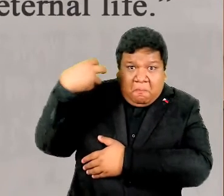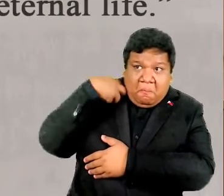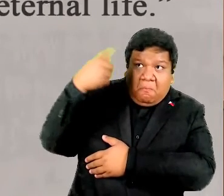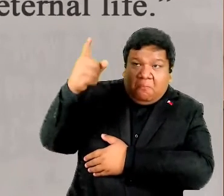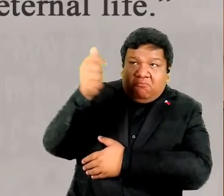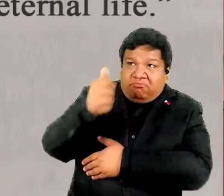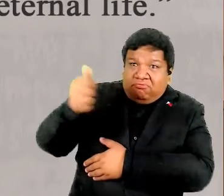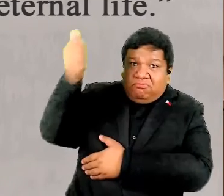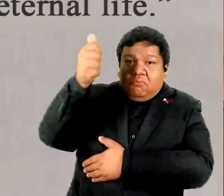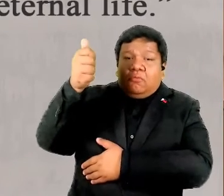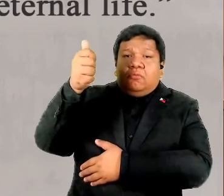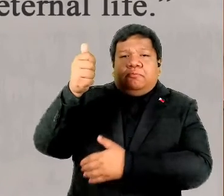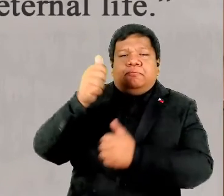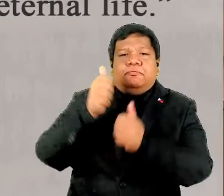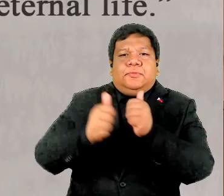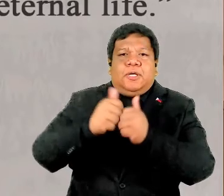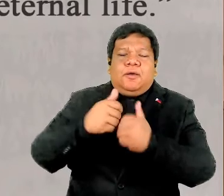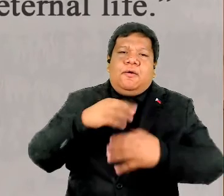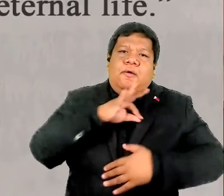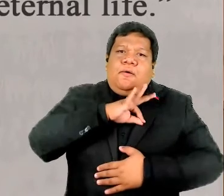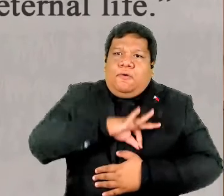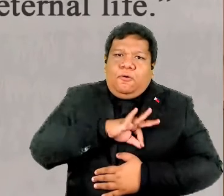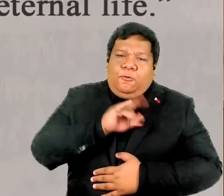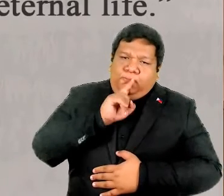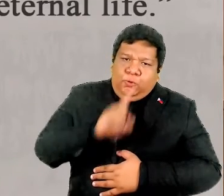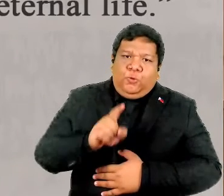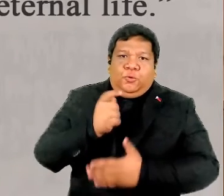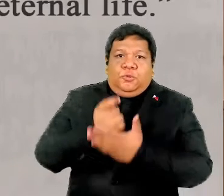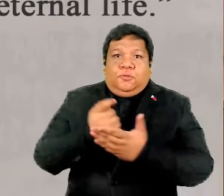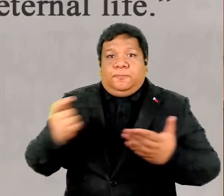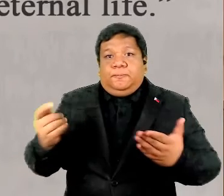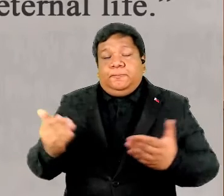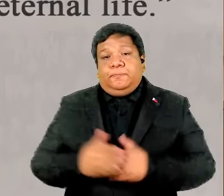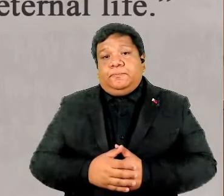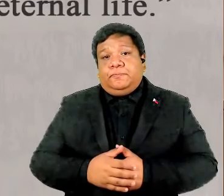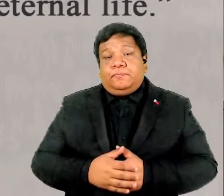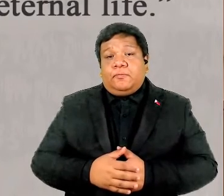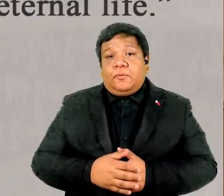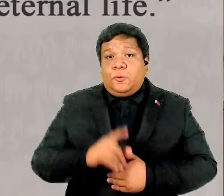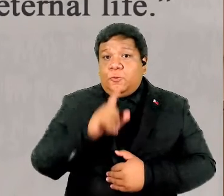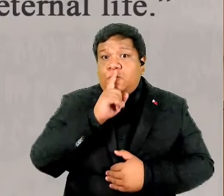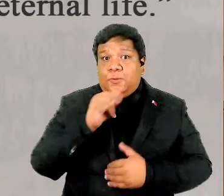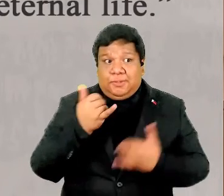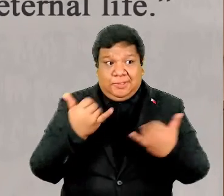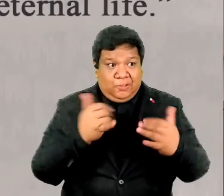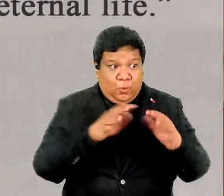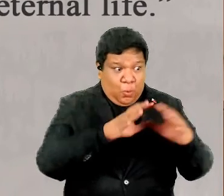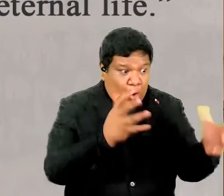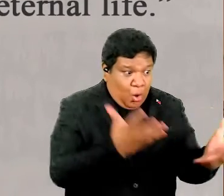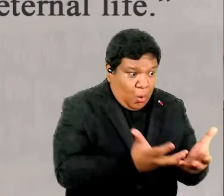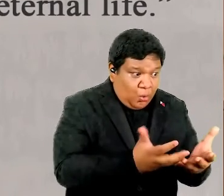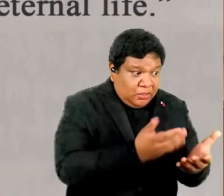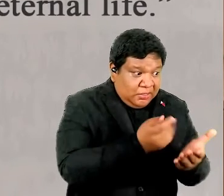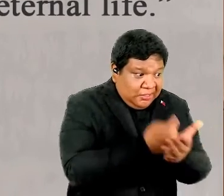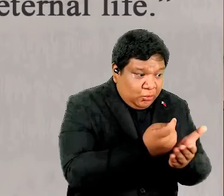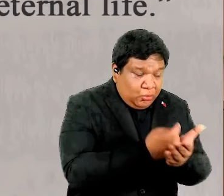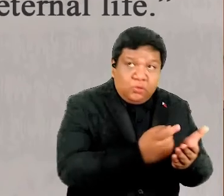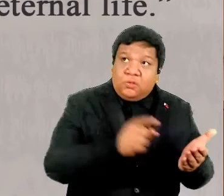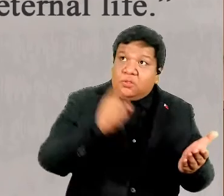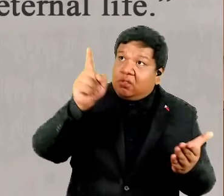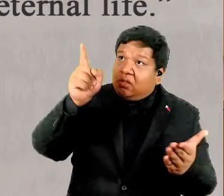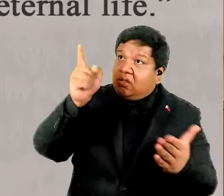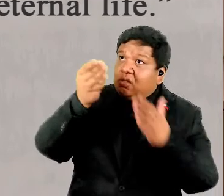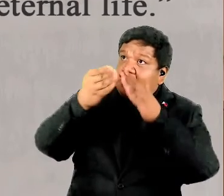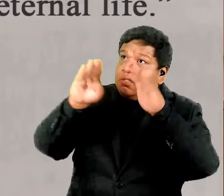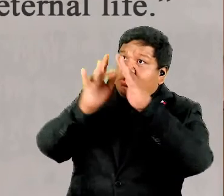is to gain the true treasures, and you will not regret it. You know, side by side with the treasures of this world, Jesus will